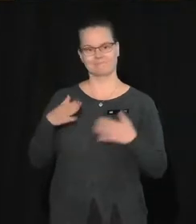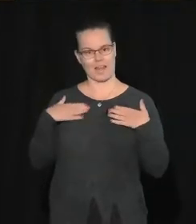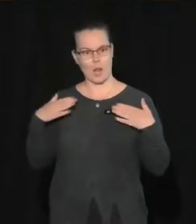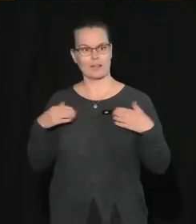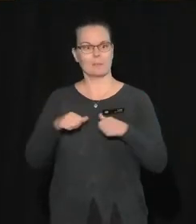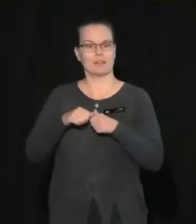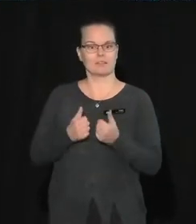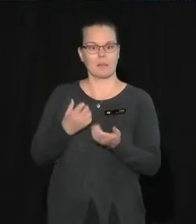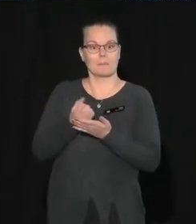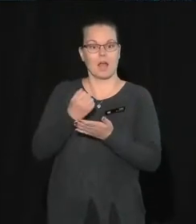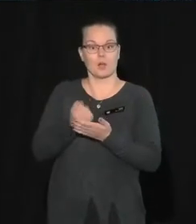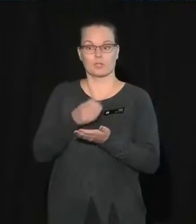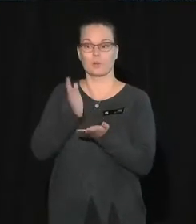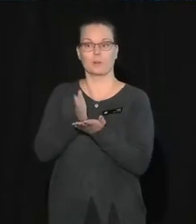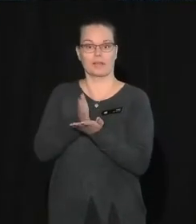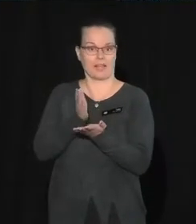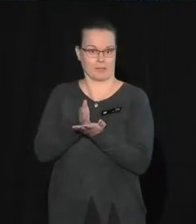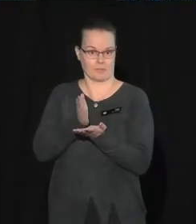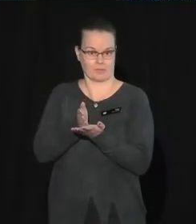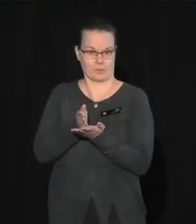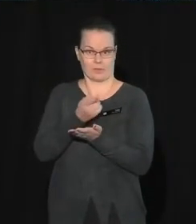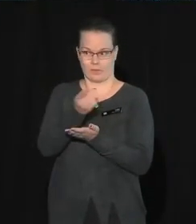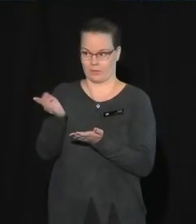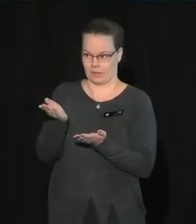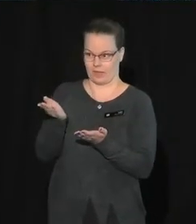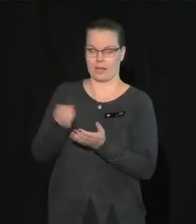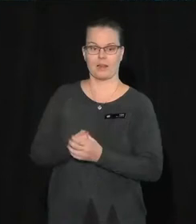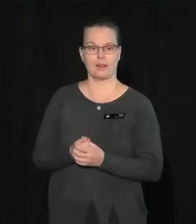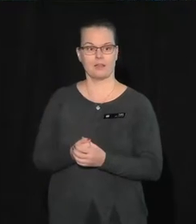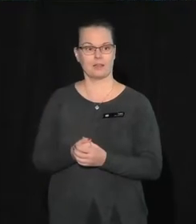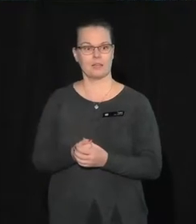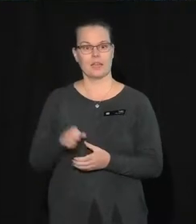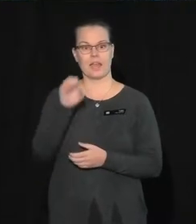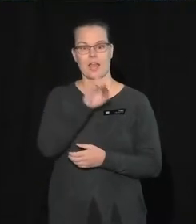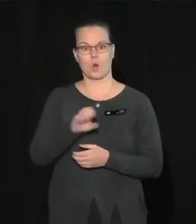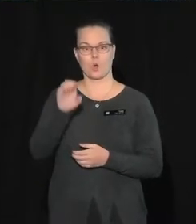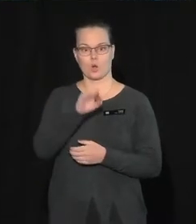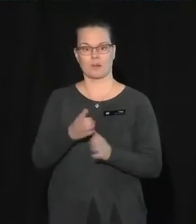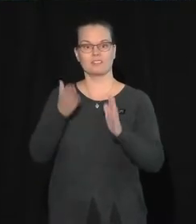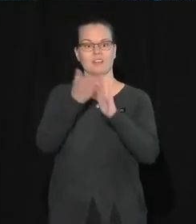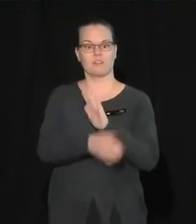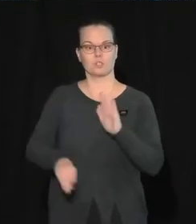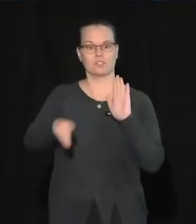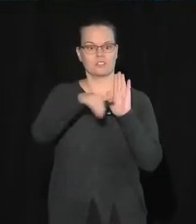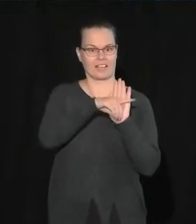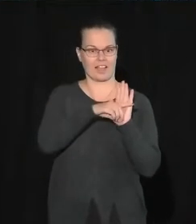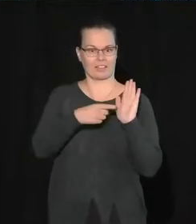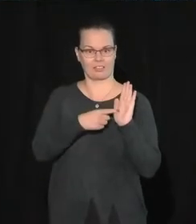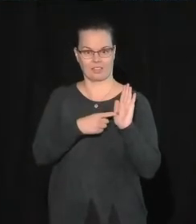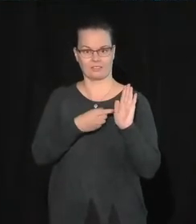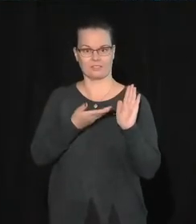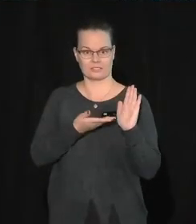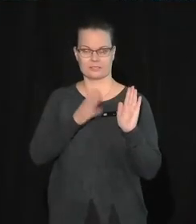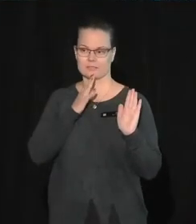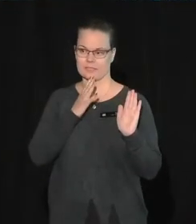to take this opportunity to present to you the European Accessibility Act.